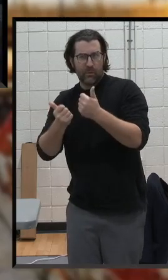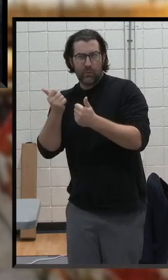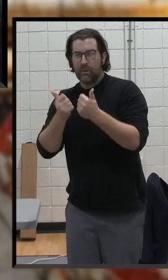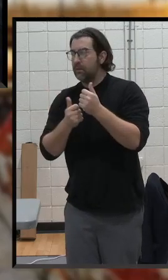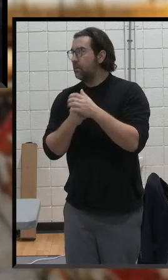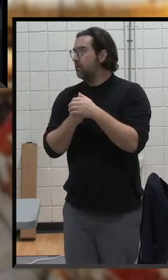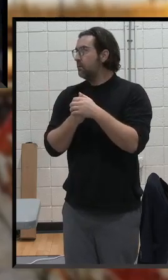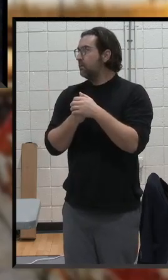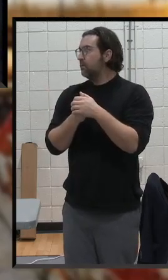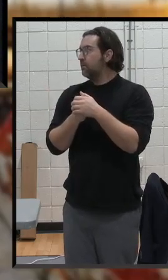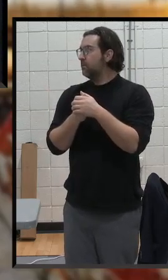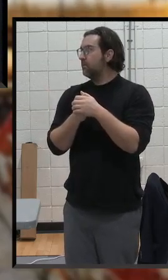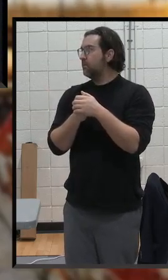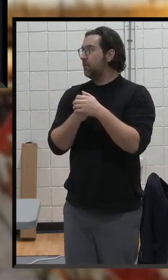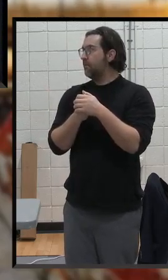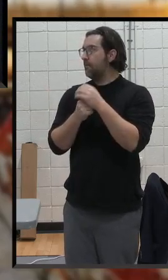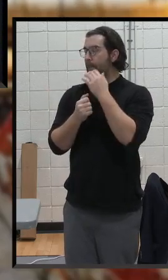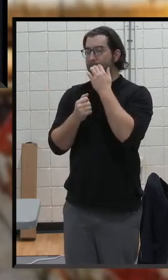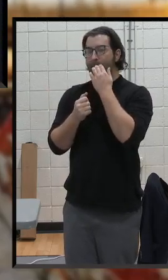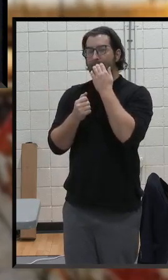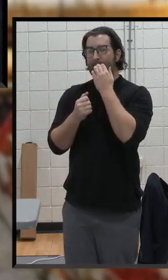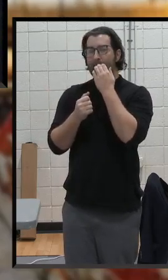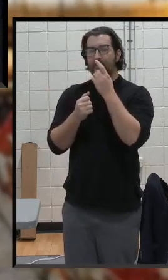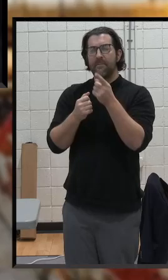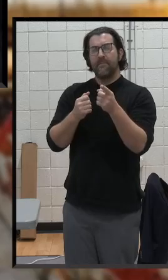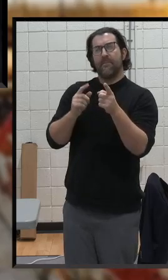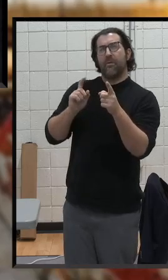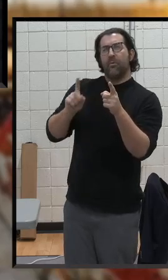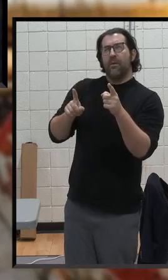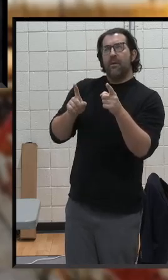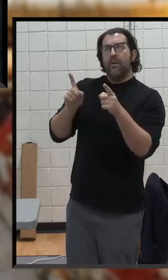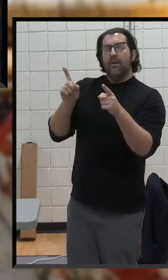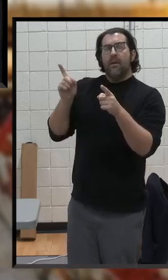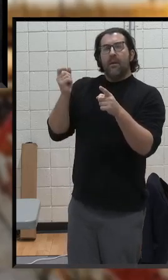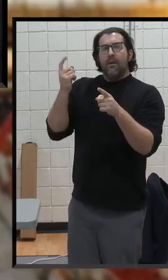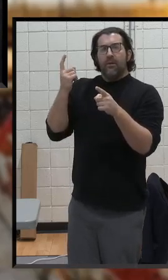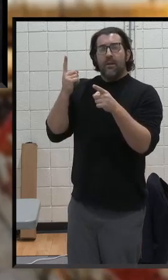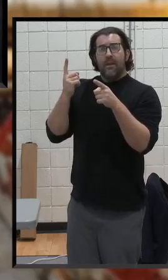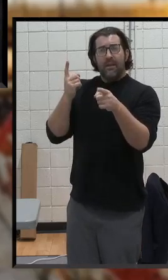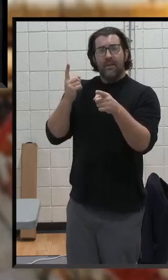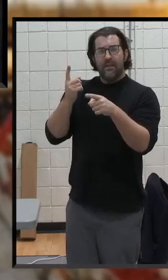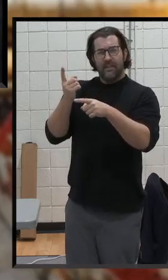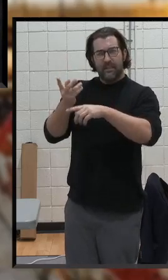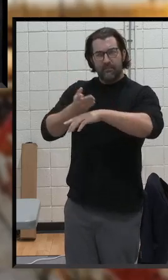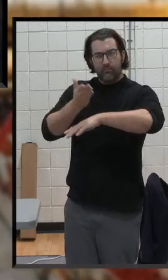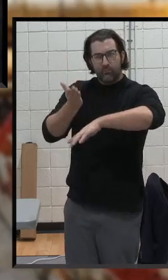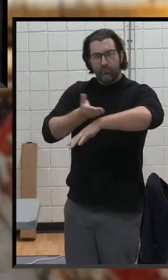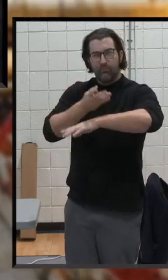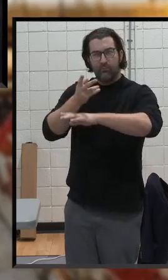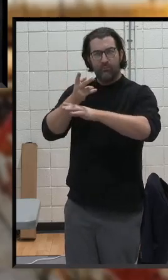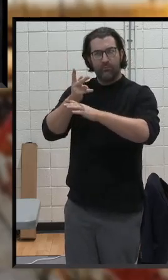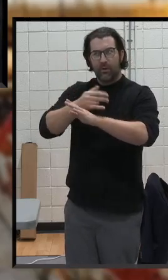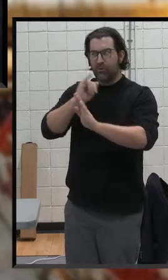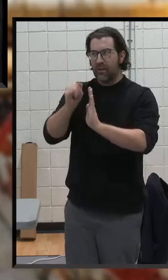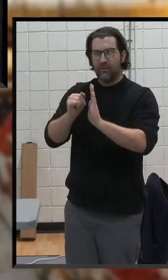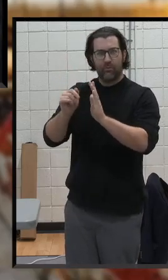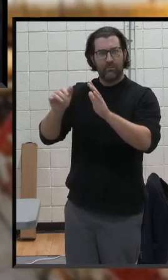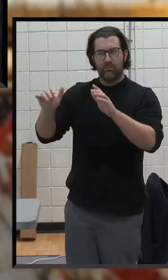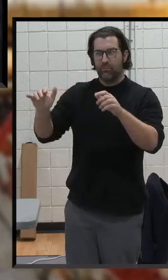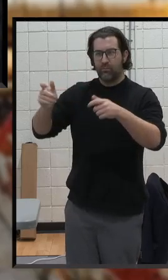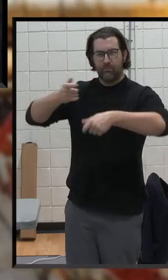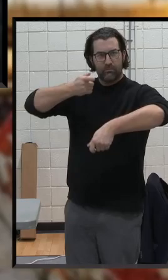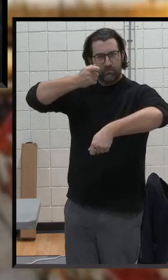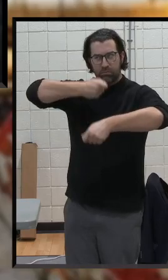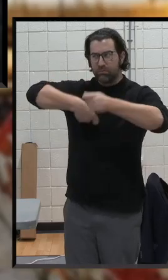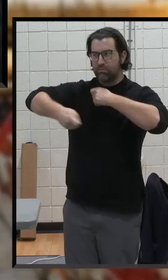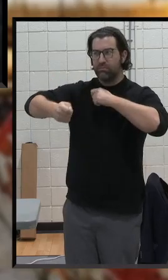Oh, this the question was, are we going to repair it and not replace it? So this rehabilitation project will take care of all of this. It's going to